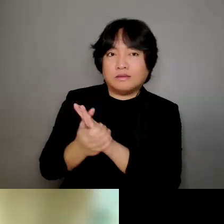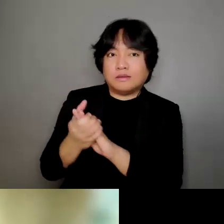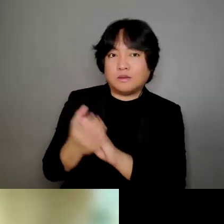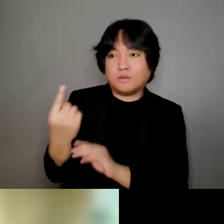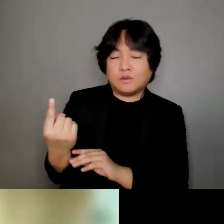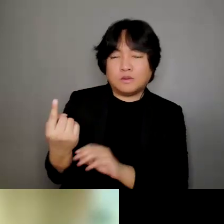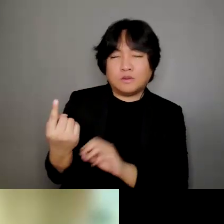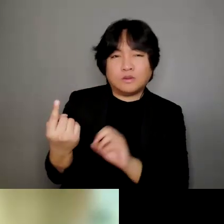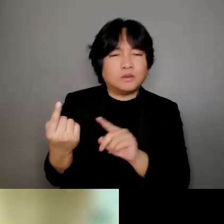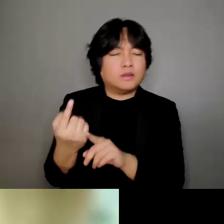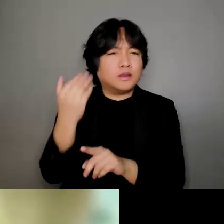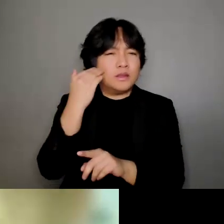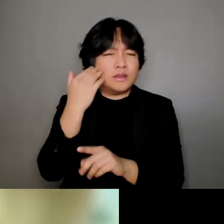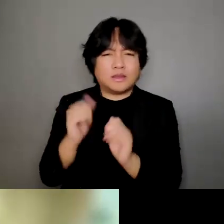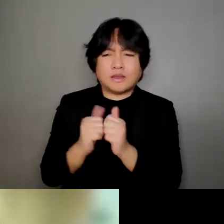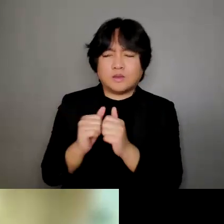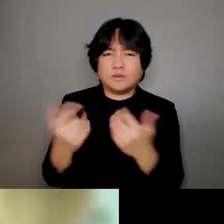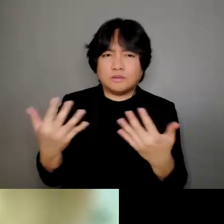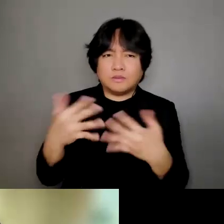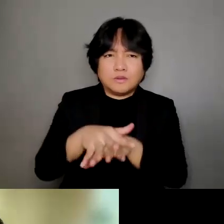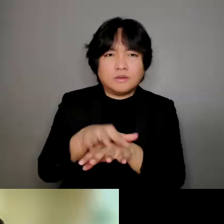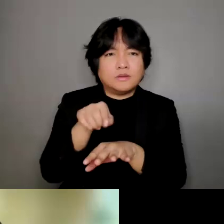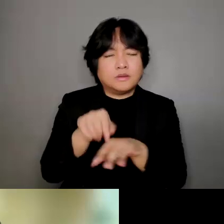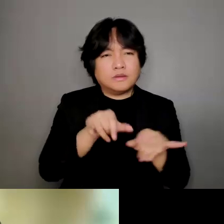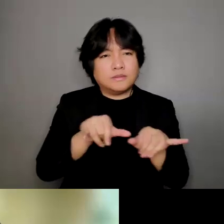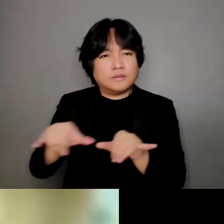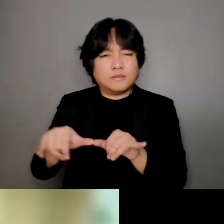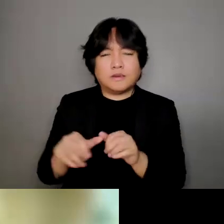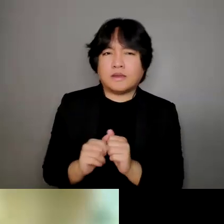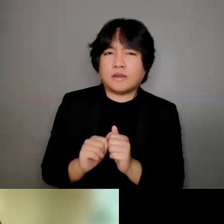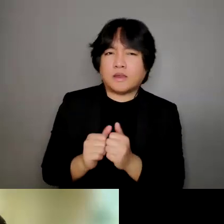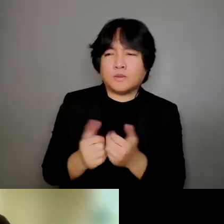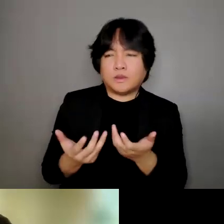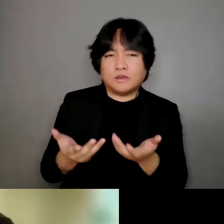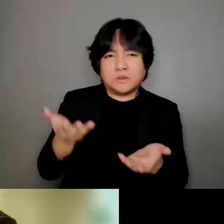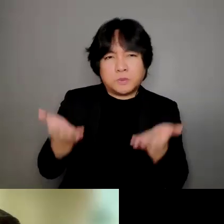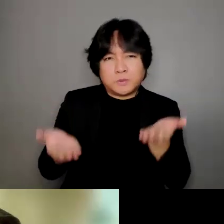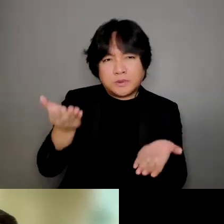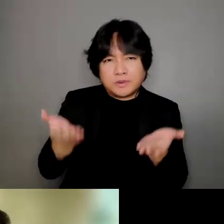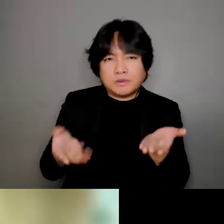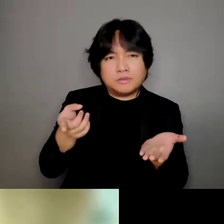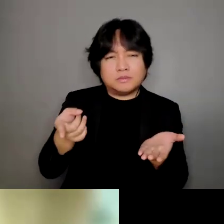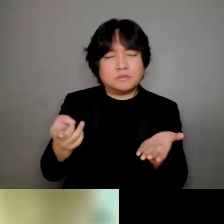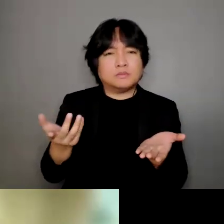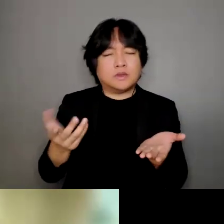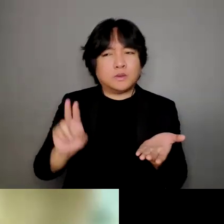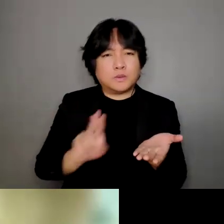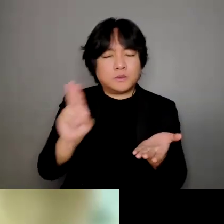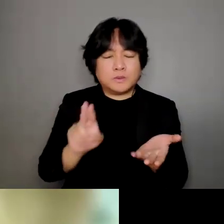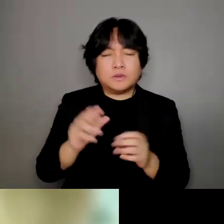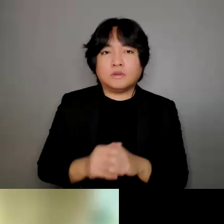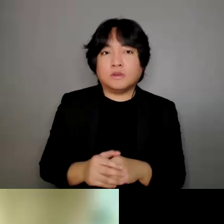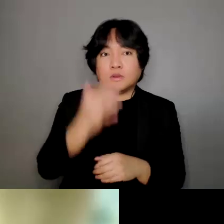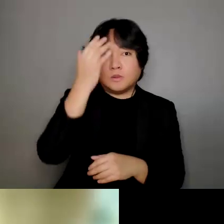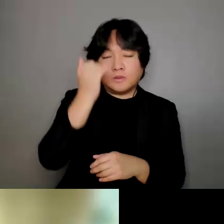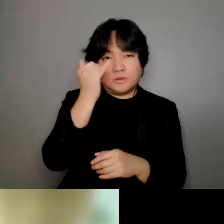hindi tinatanong ay how do we combine these measures? Ano yung weights na ginagamit natin? Kasi mahalaga rin isipin